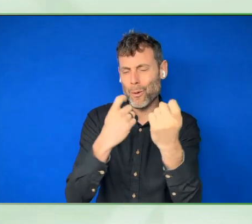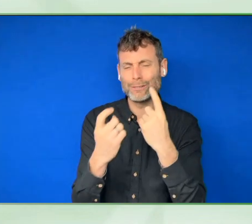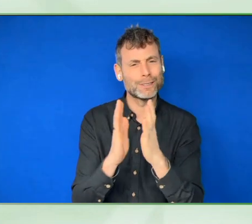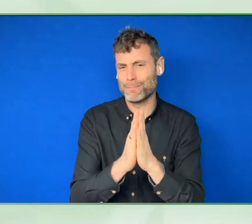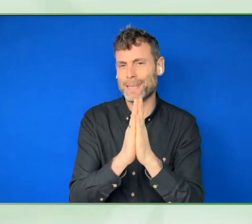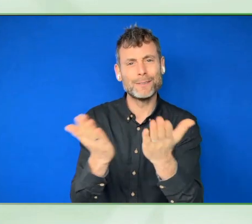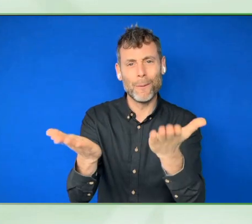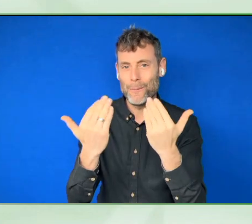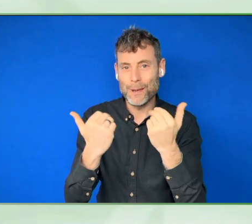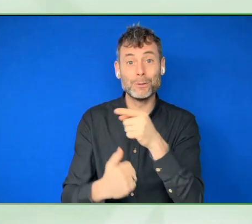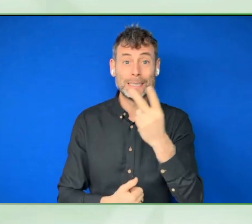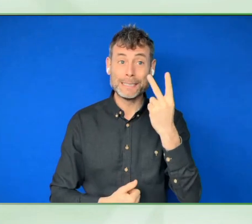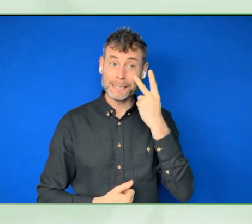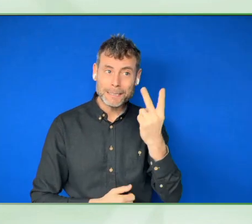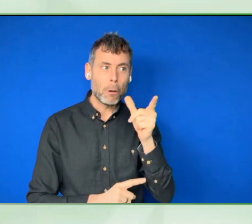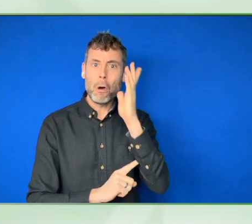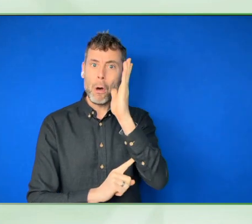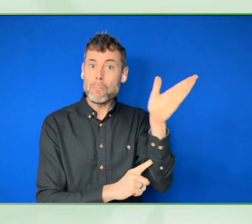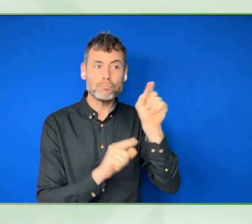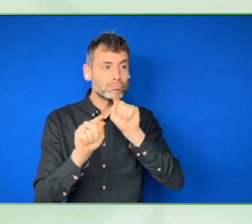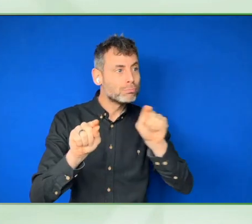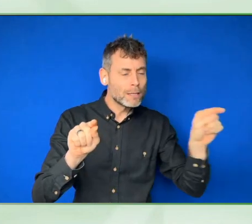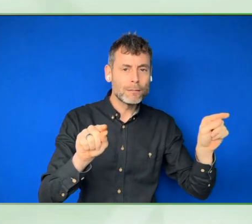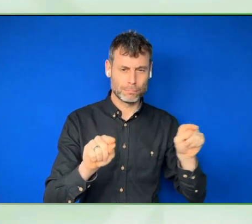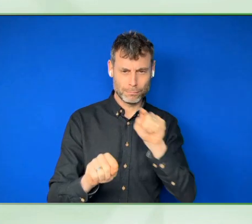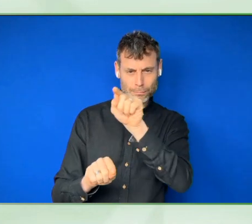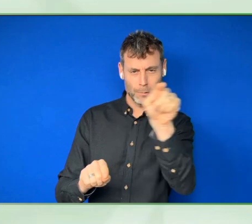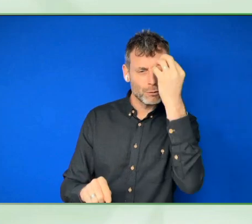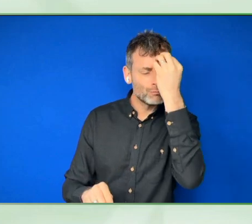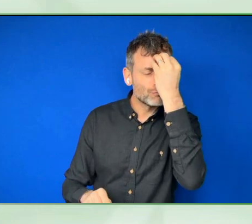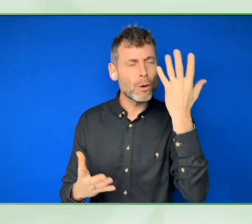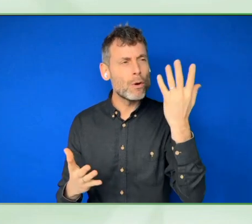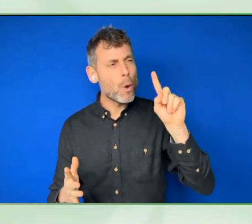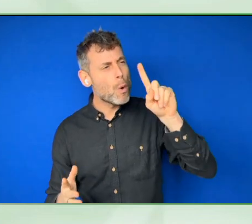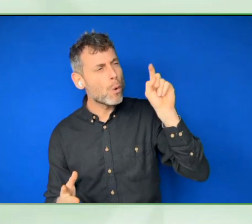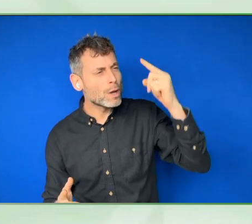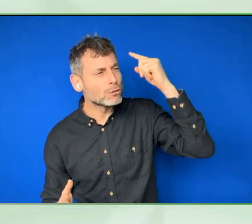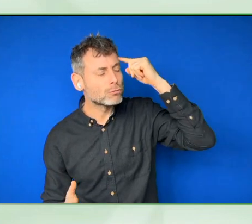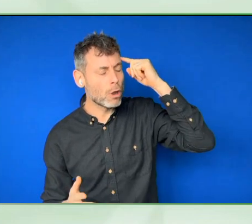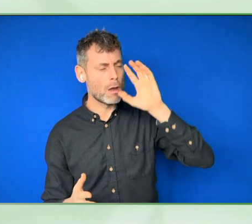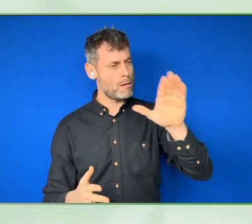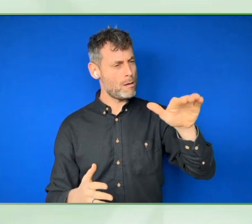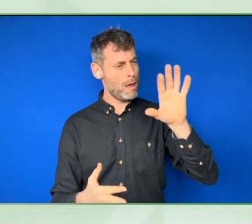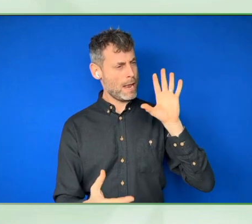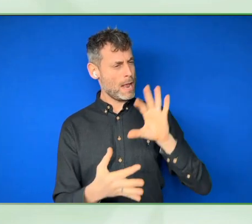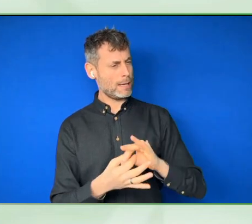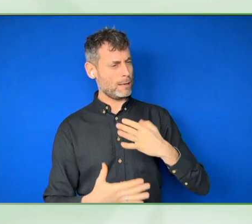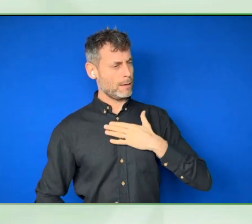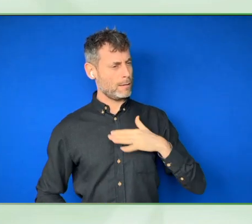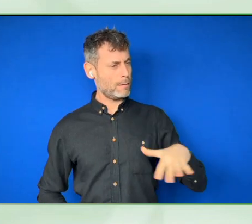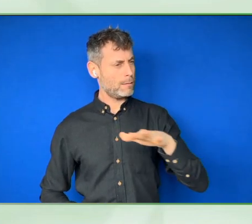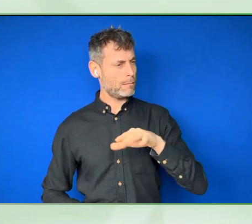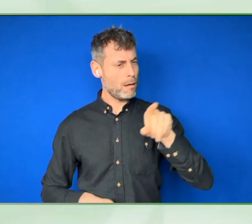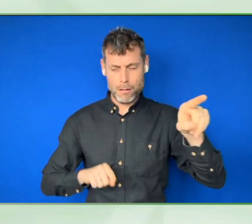presentations, think about questions in your context that might be interesting for you to ask at the end and helpful for all